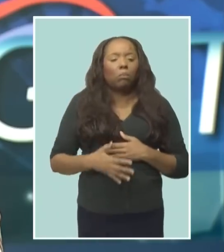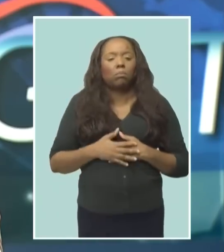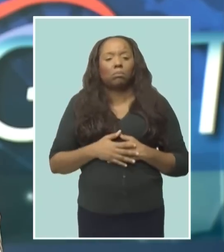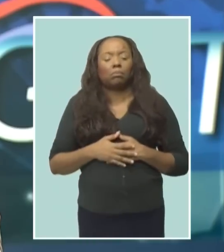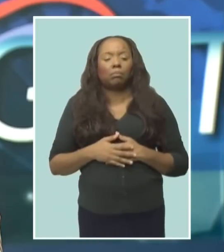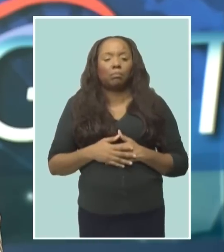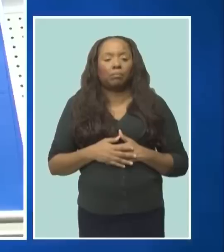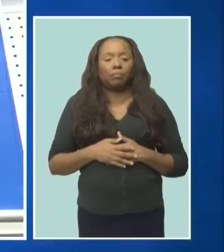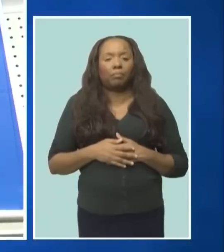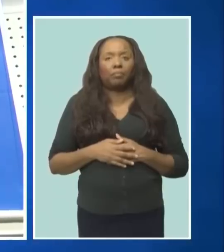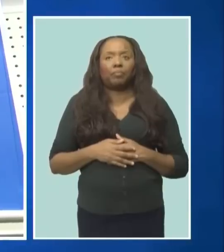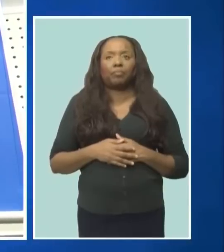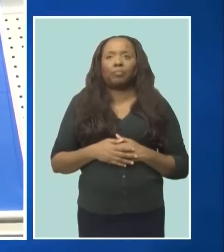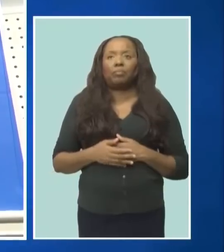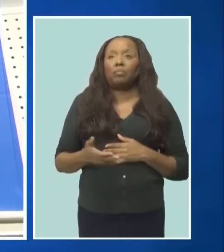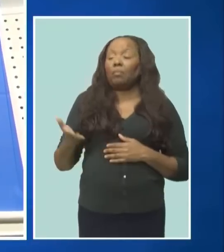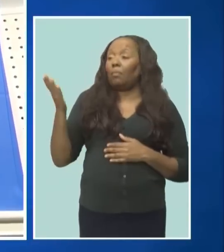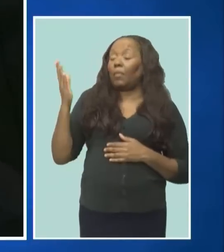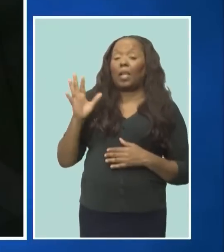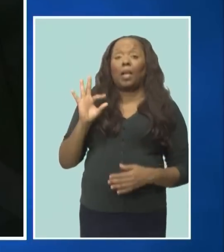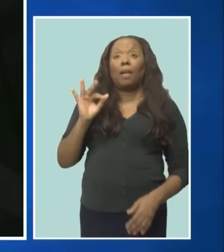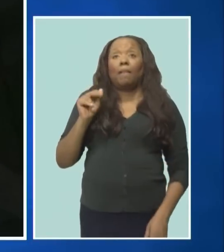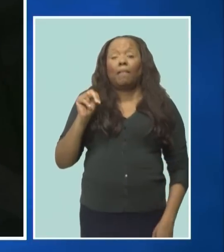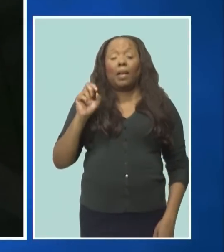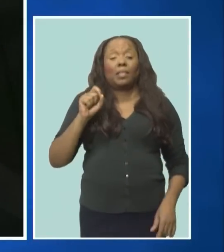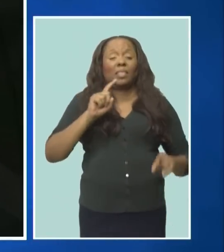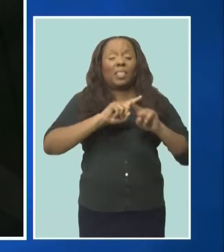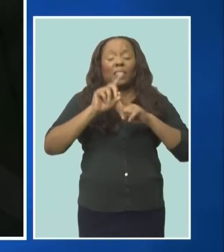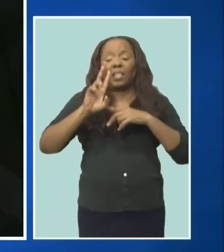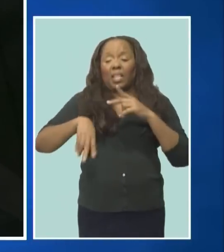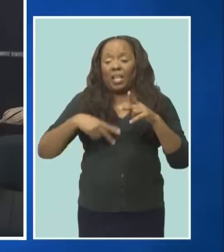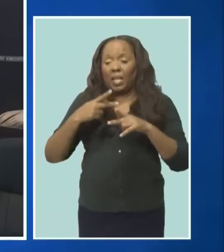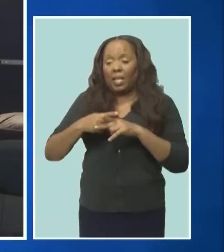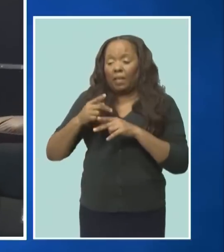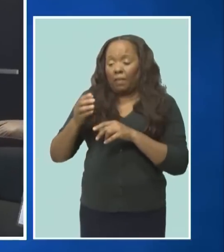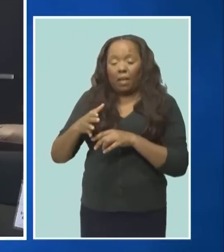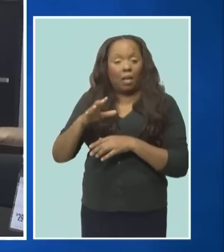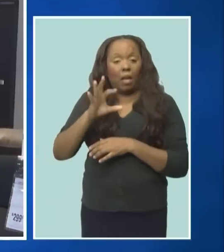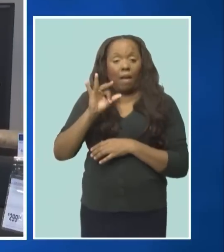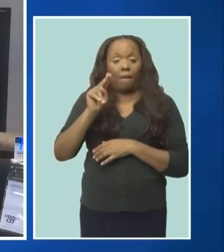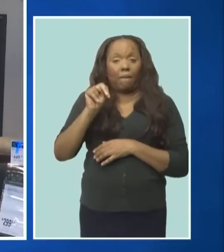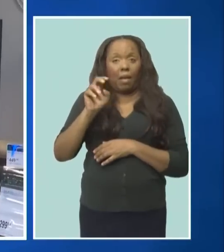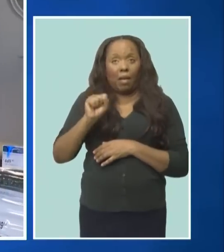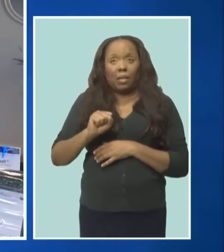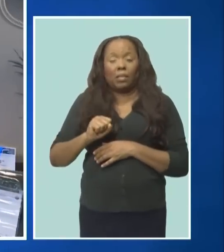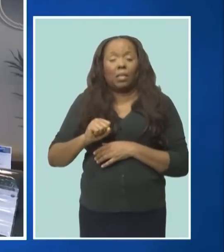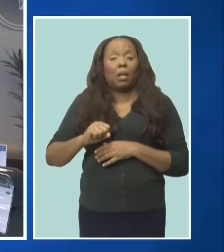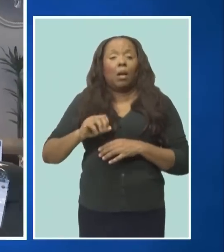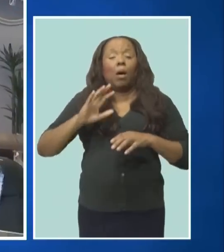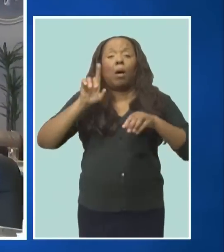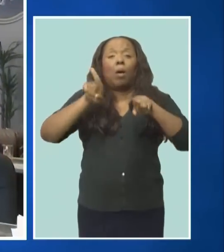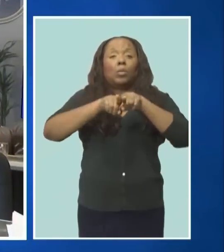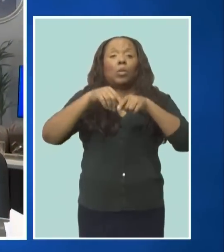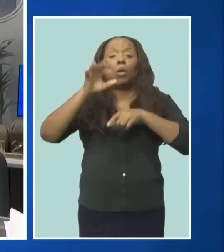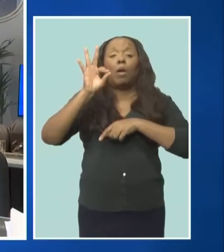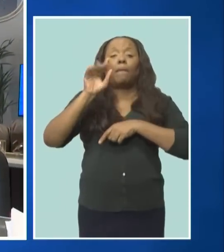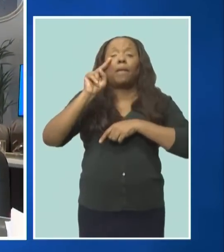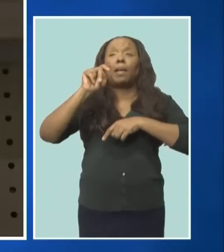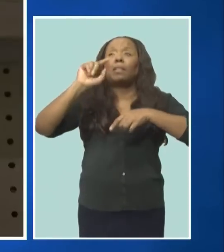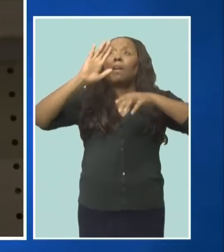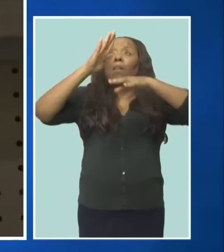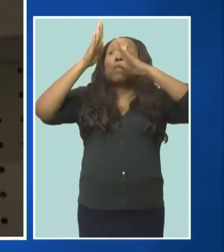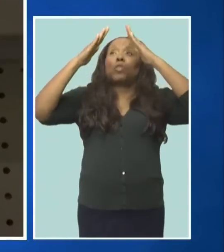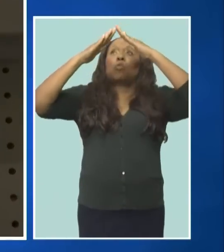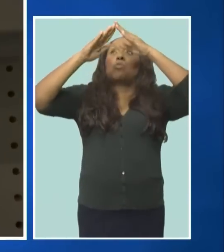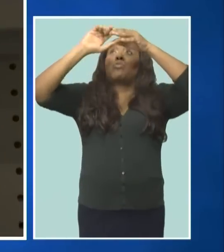story. Standing fans, ceiling fans and air-conditioned units are moving off the shelves like hotcakes as the